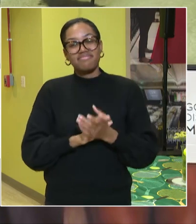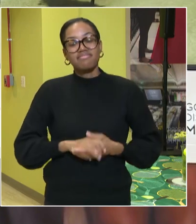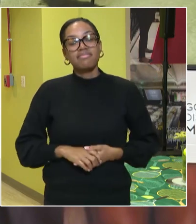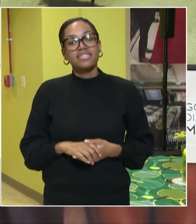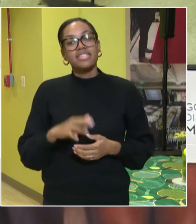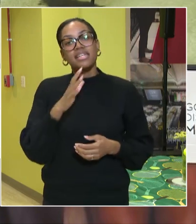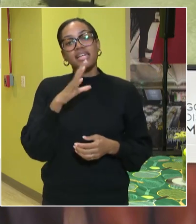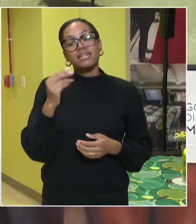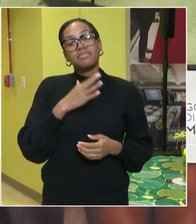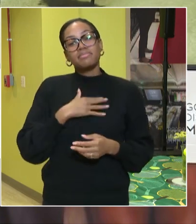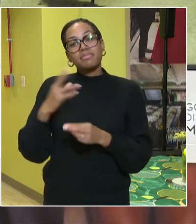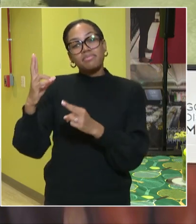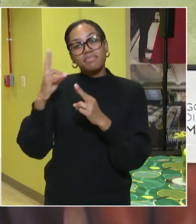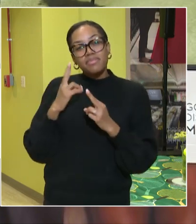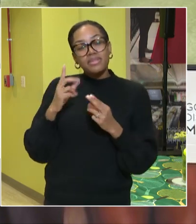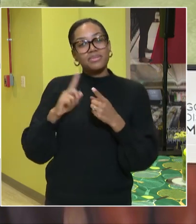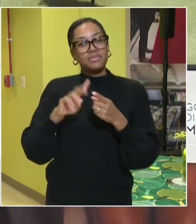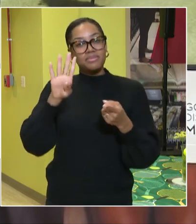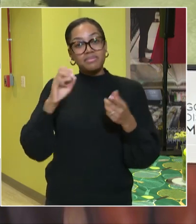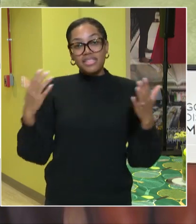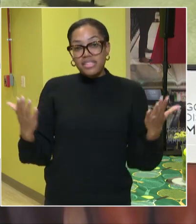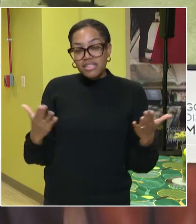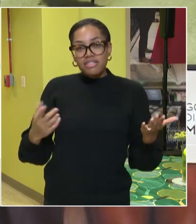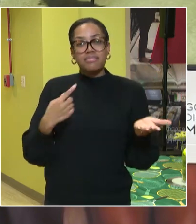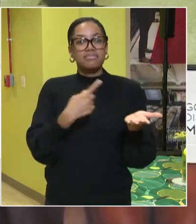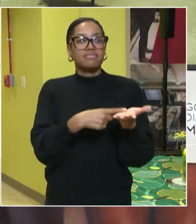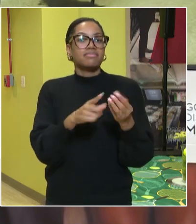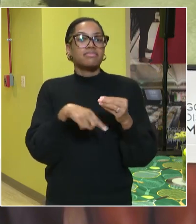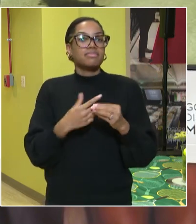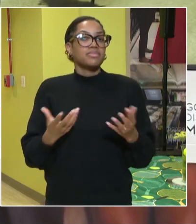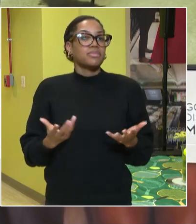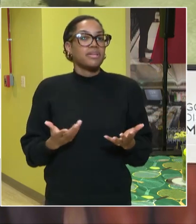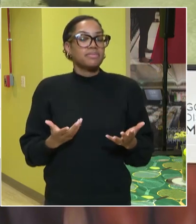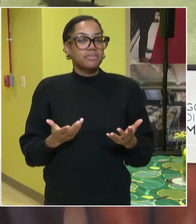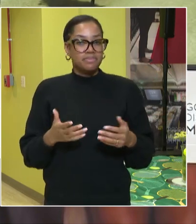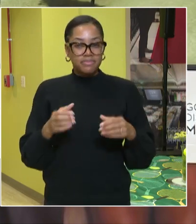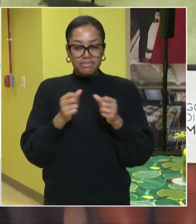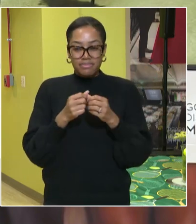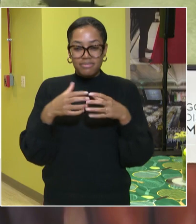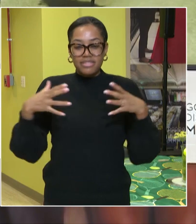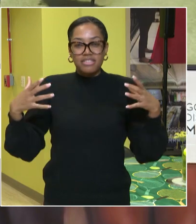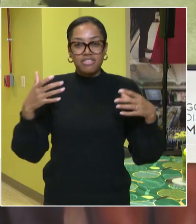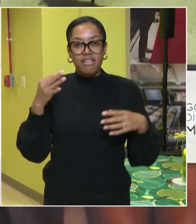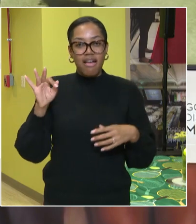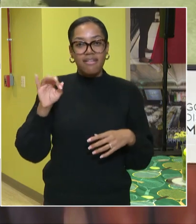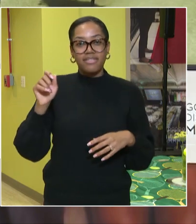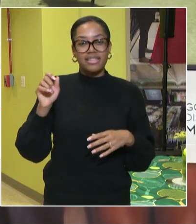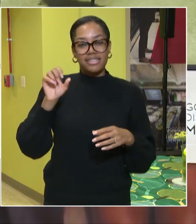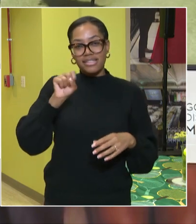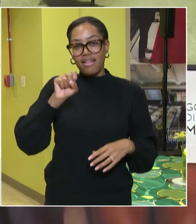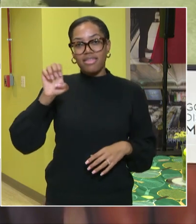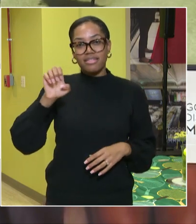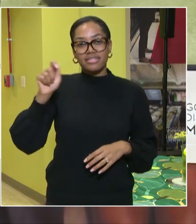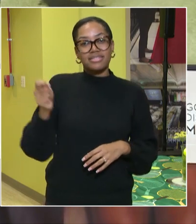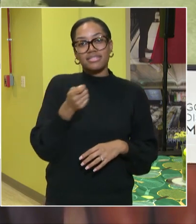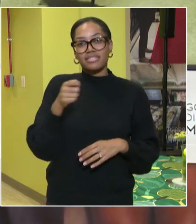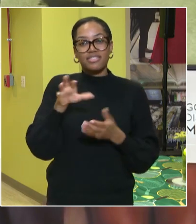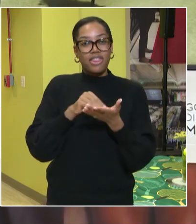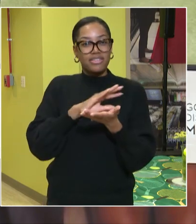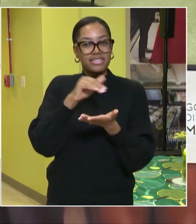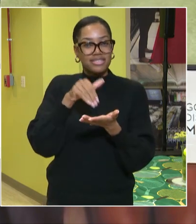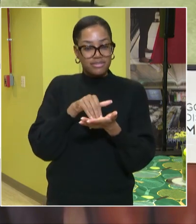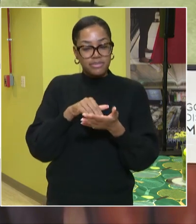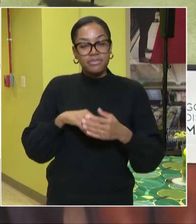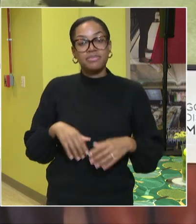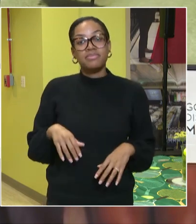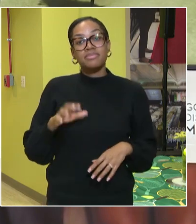And it's my pleasure to be here to talk about the expansion of the Southeast Tennis and Learning Center.